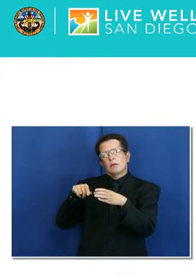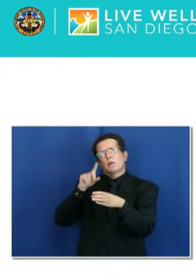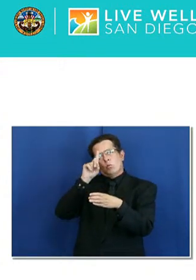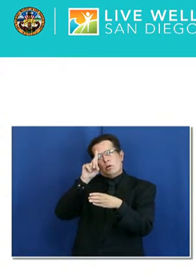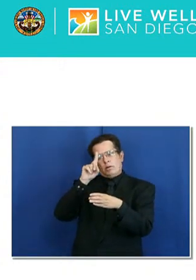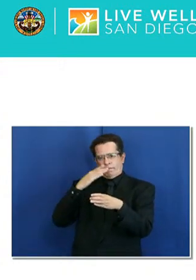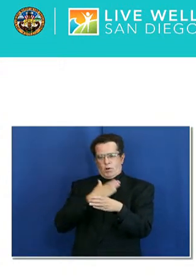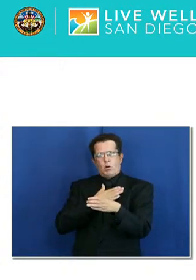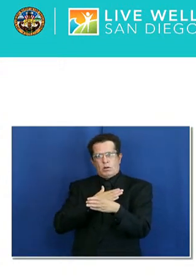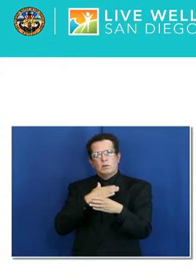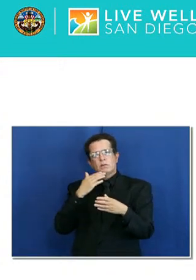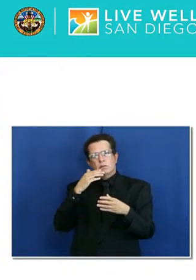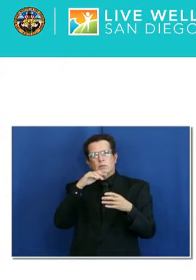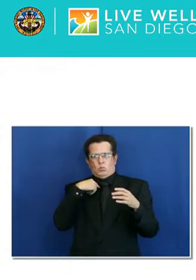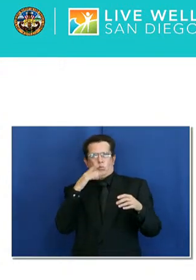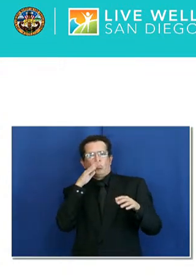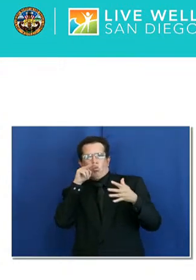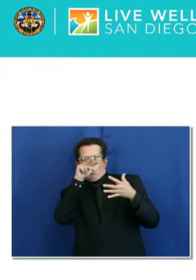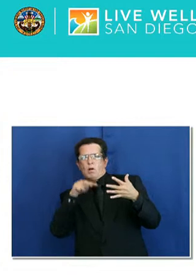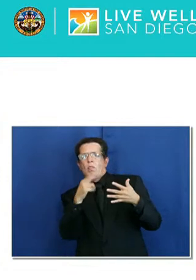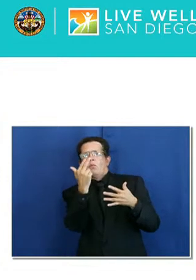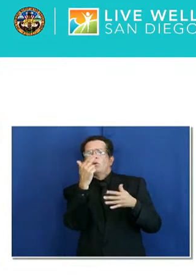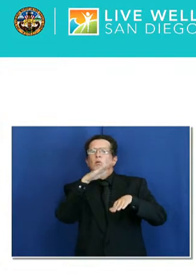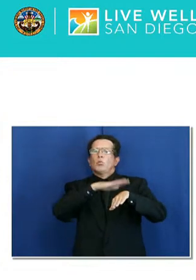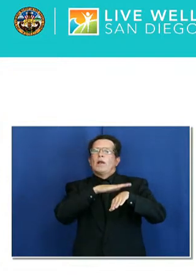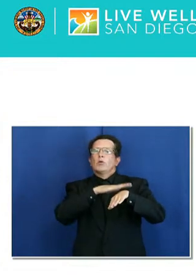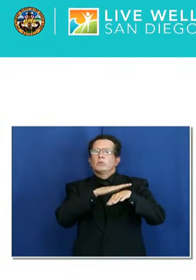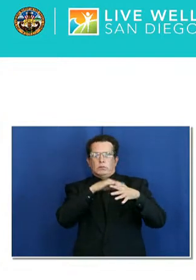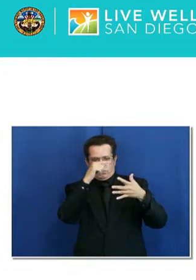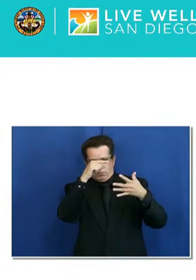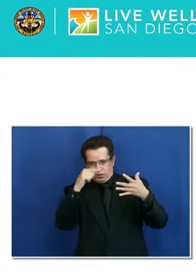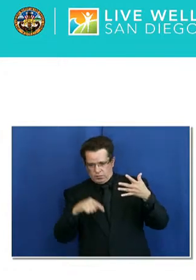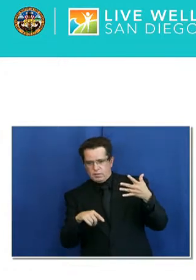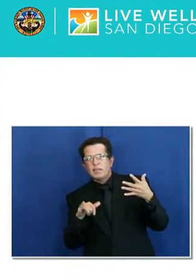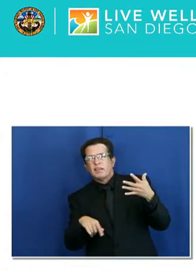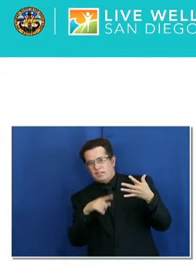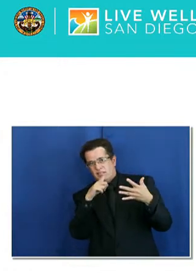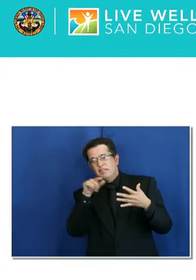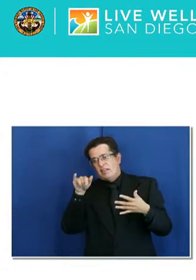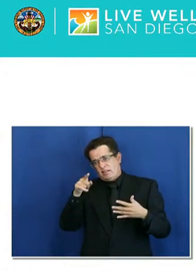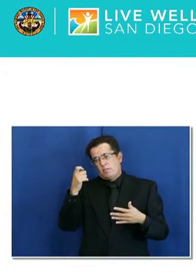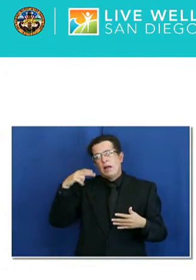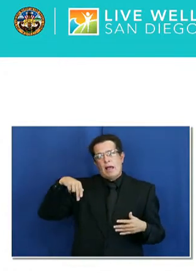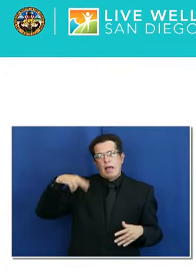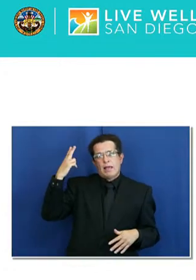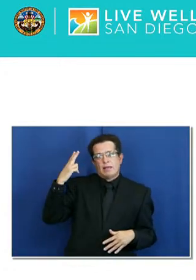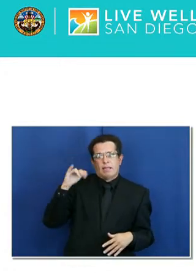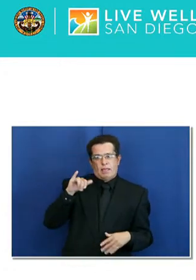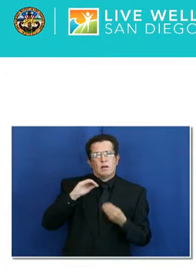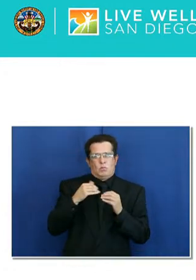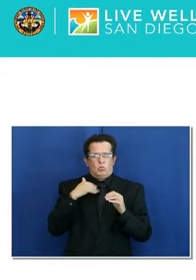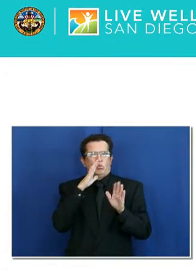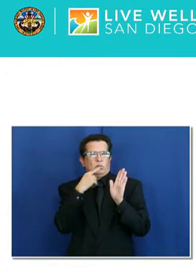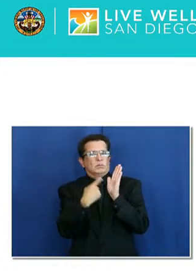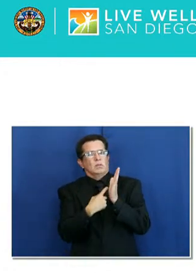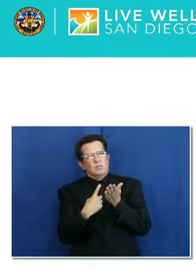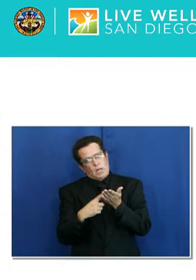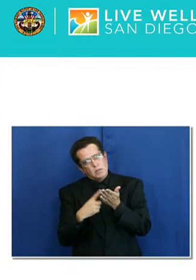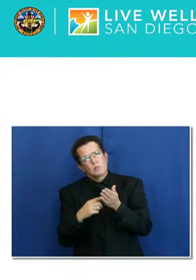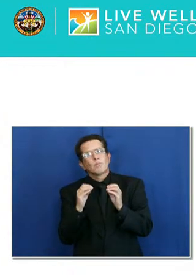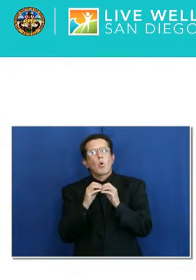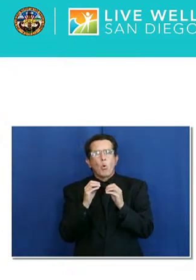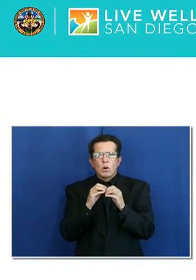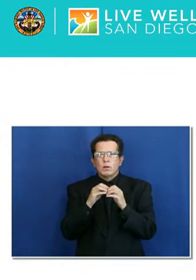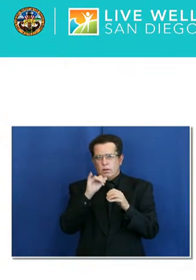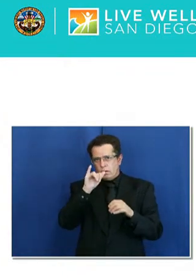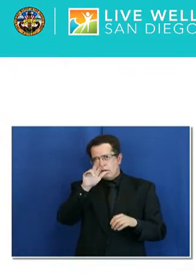our county's 13 triggers that is elevated, and we will discuss this in detail shortly. Of the